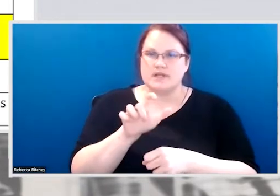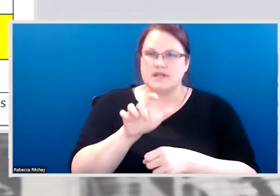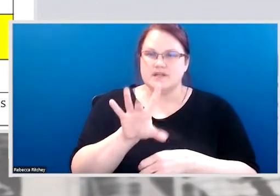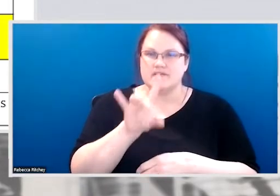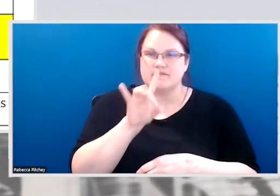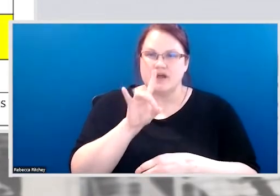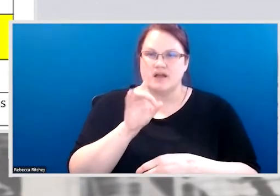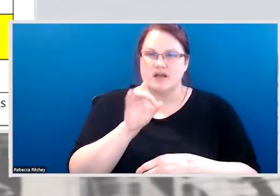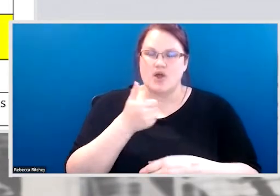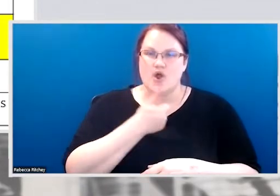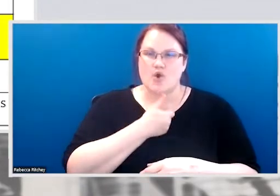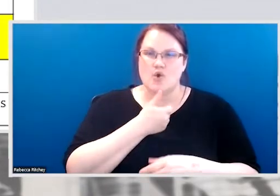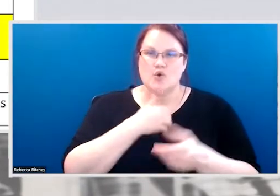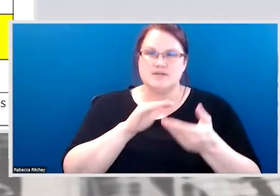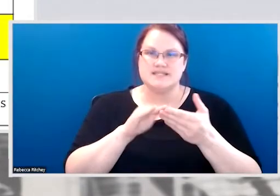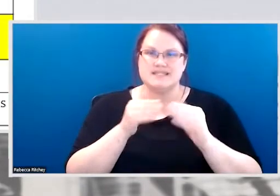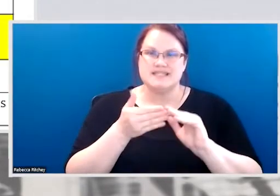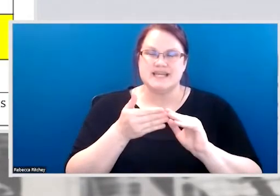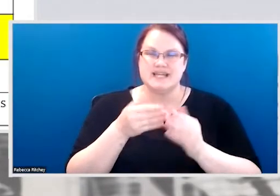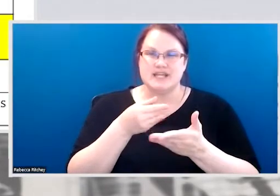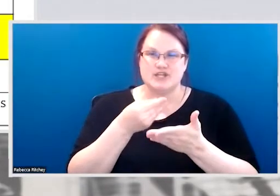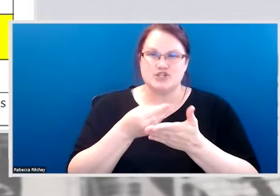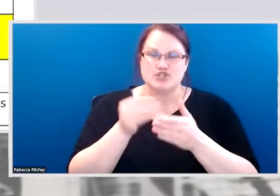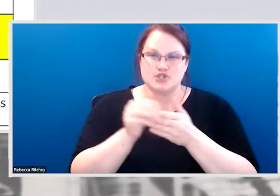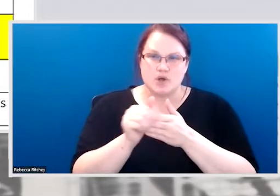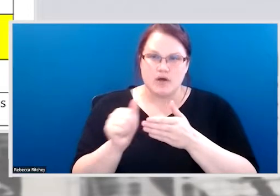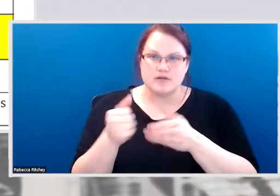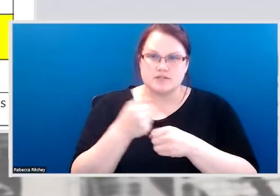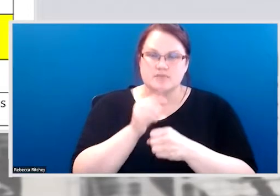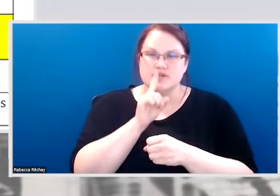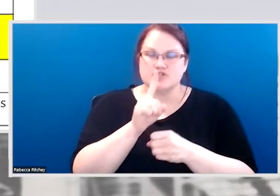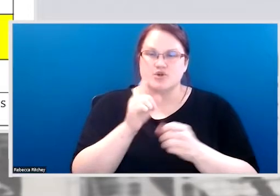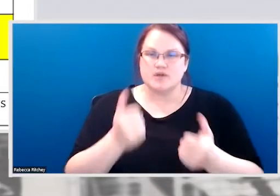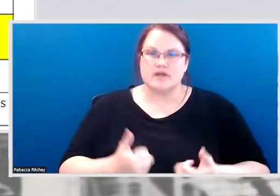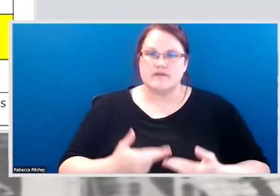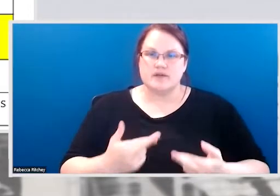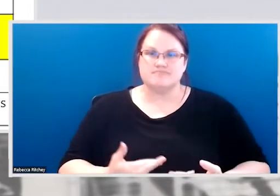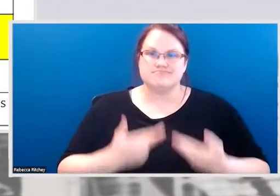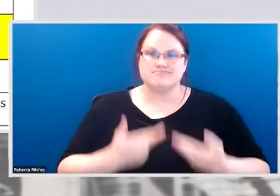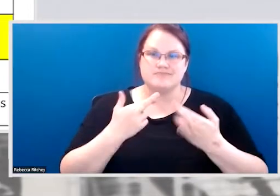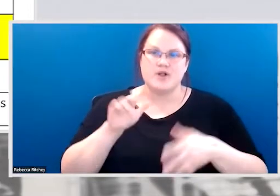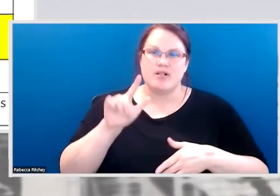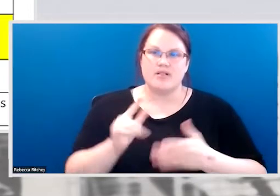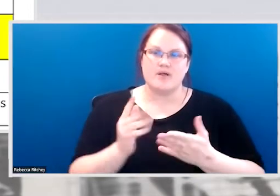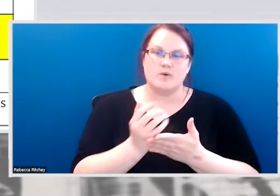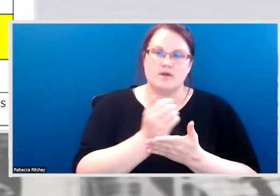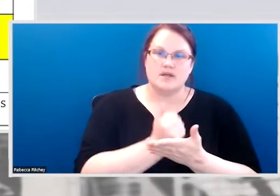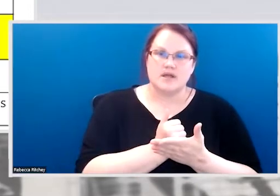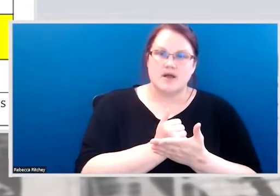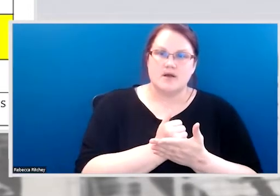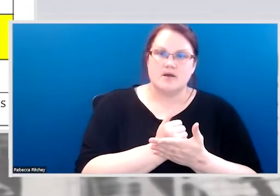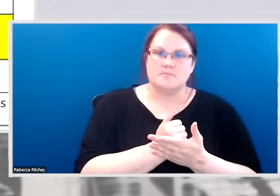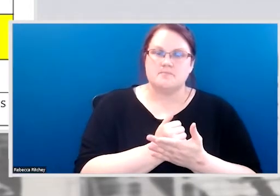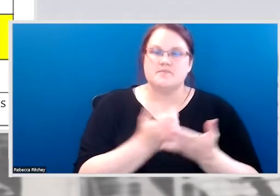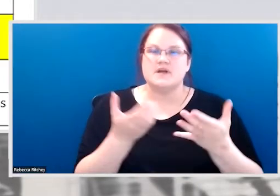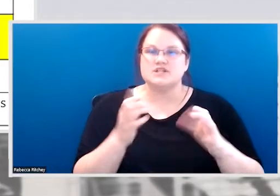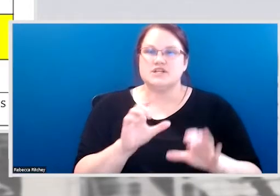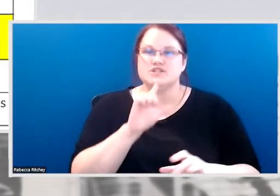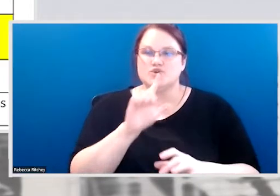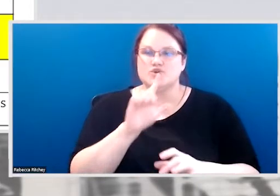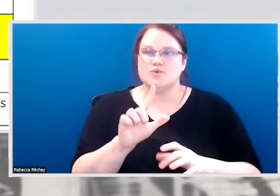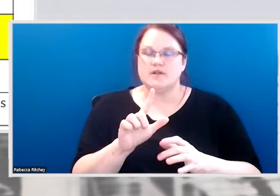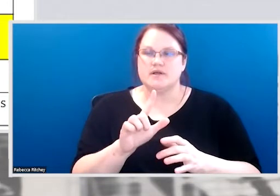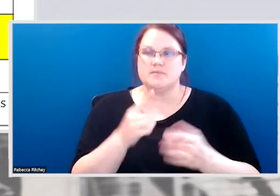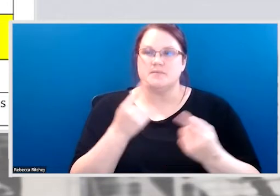our own city dollars to make sure that we're giving residents with low and moderate incomes a leg up and a chance to really prosper in the